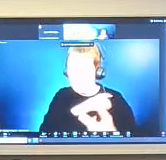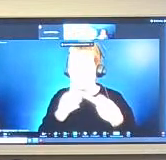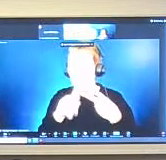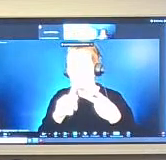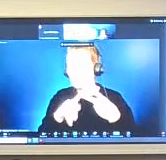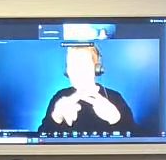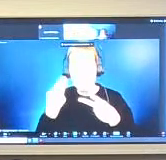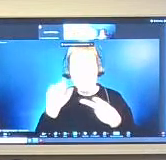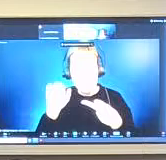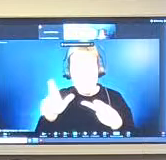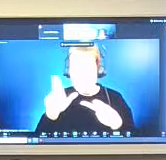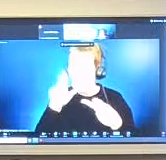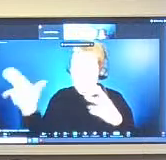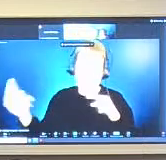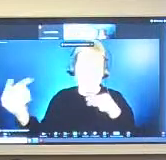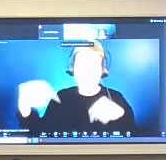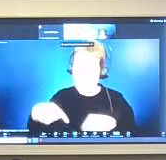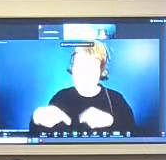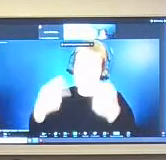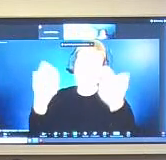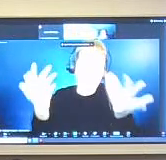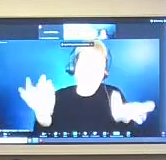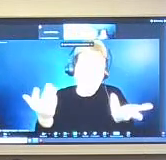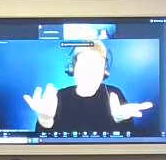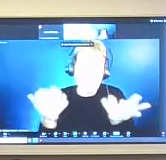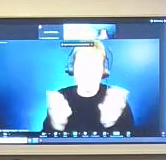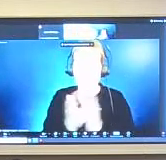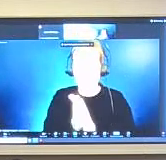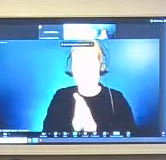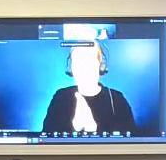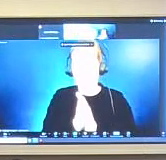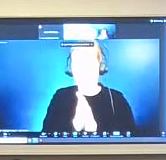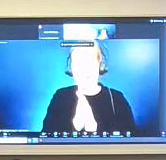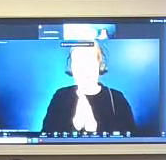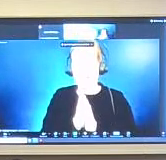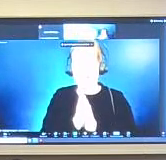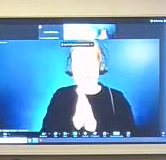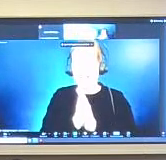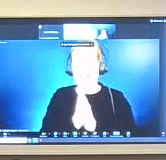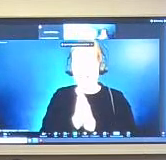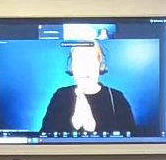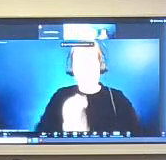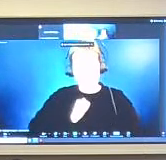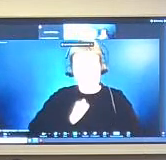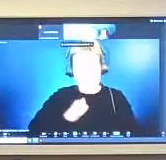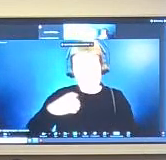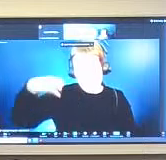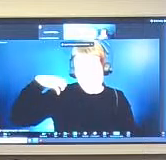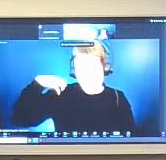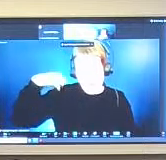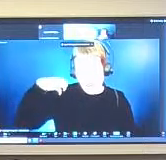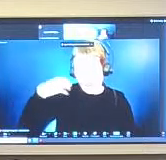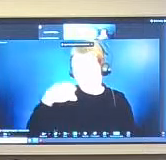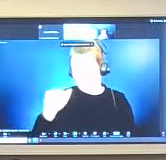I feel as the chairman of the ADA Commission that